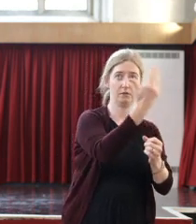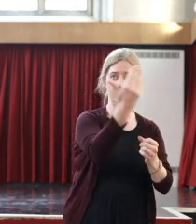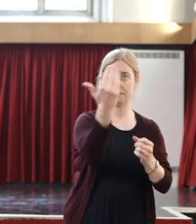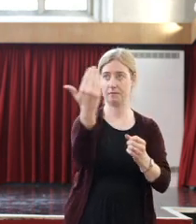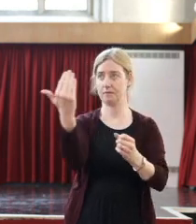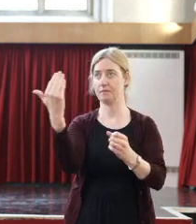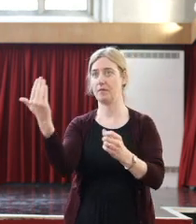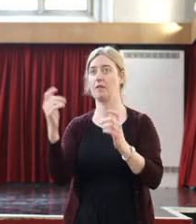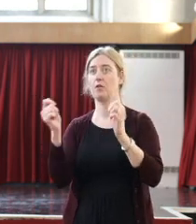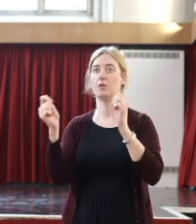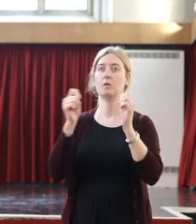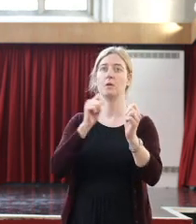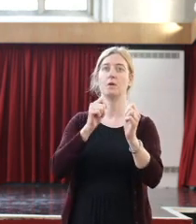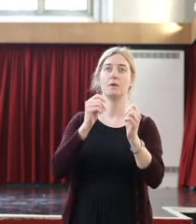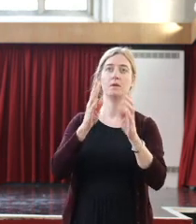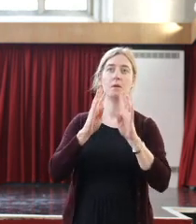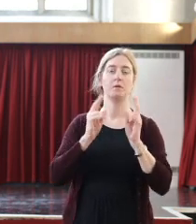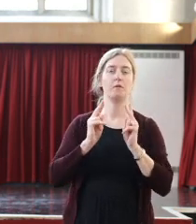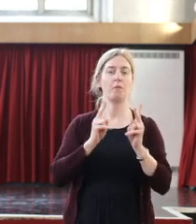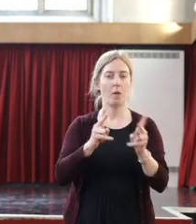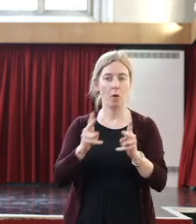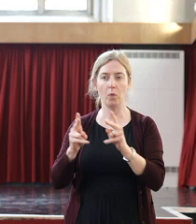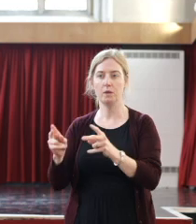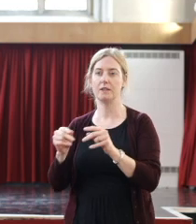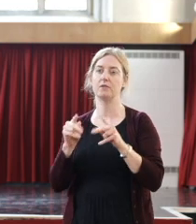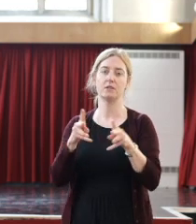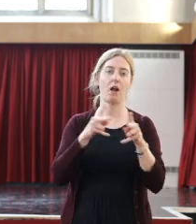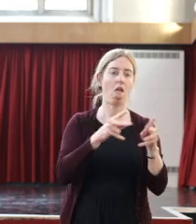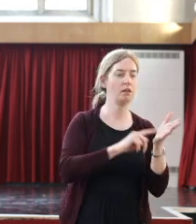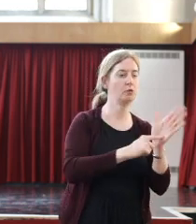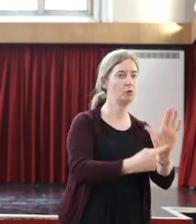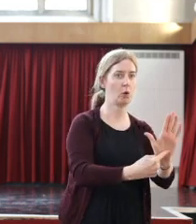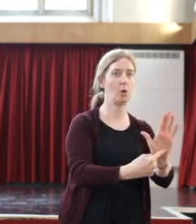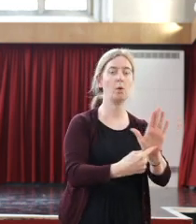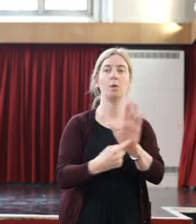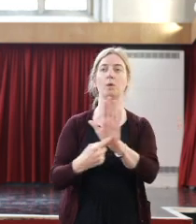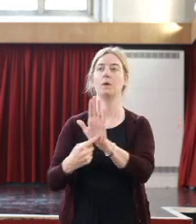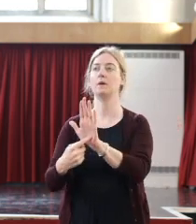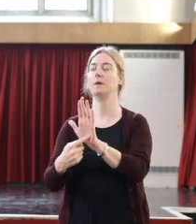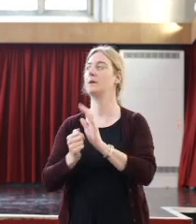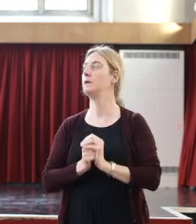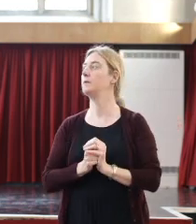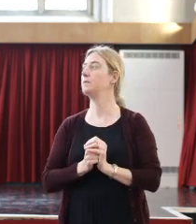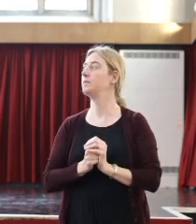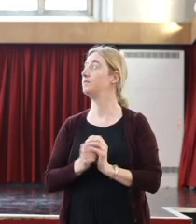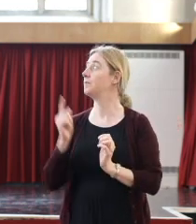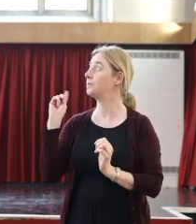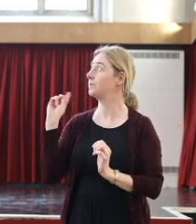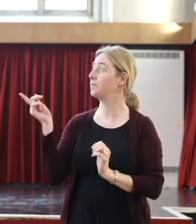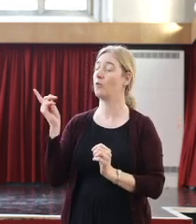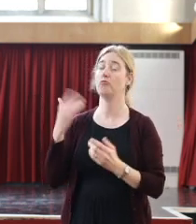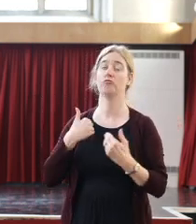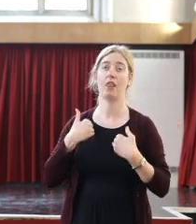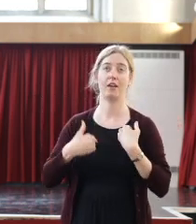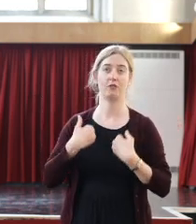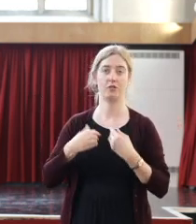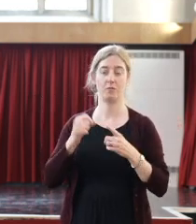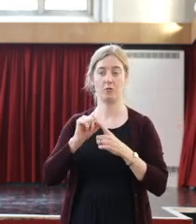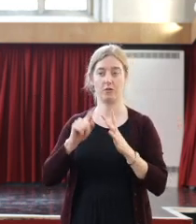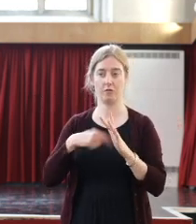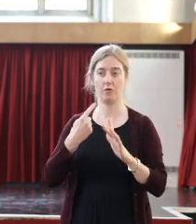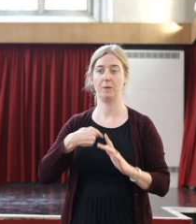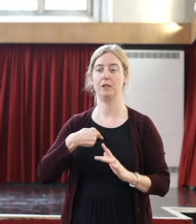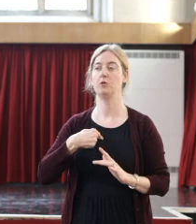of curatorial modes and methods of display. So in a lot of ways, this was a really interesting project for me right off the